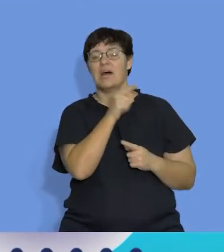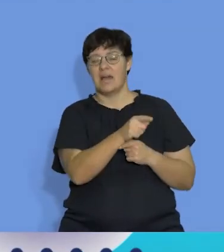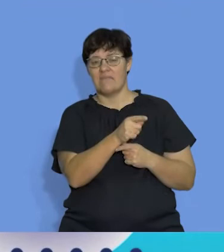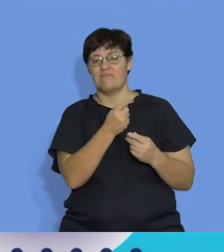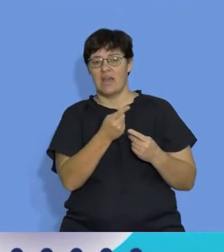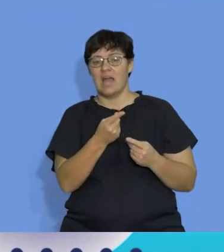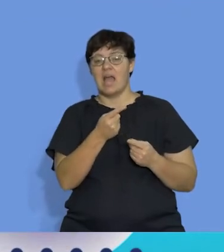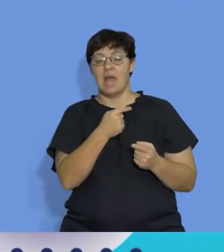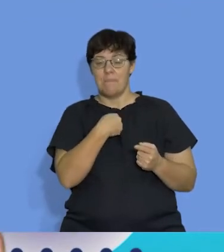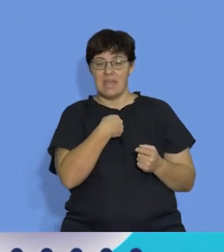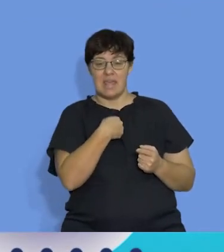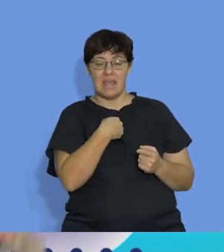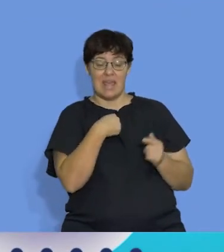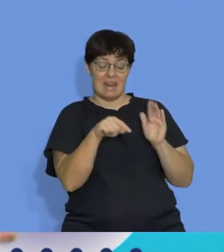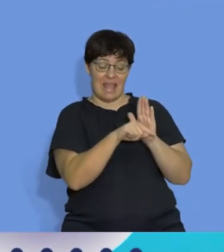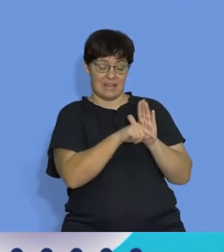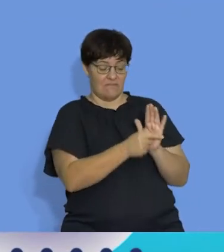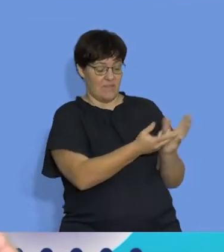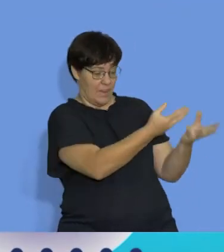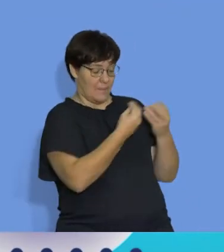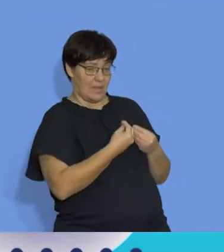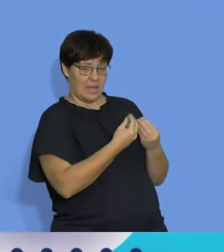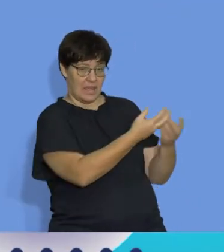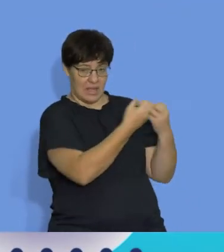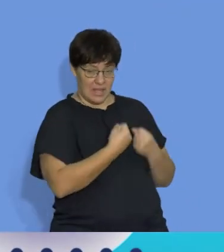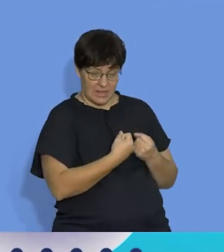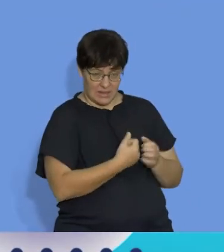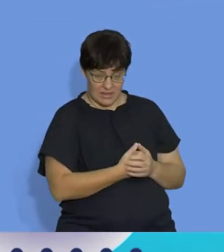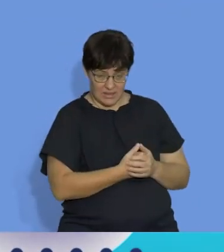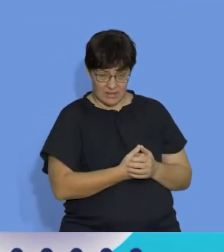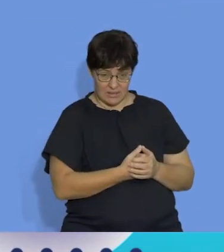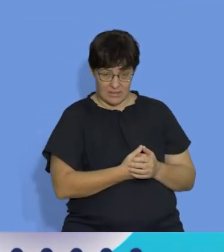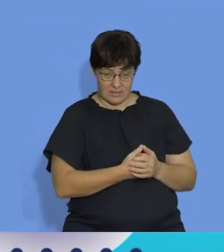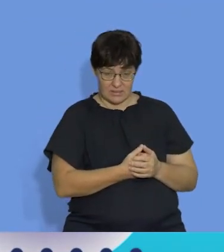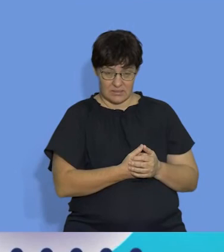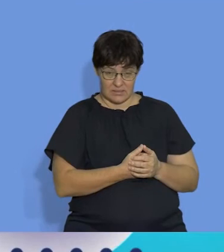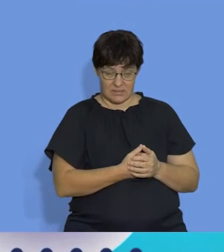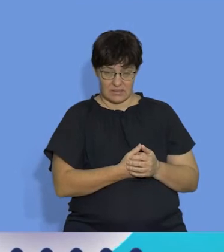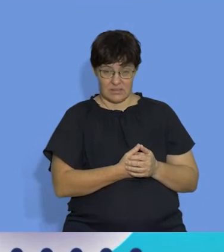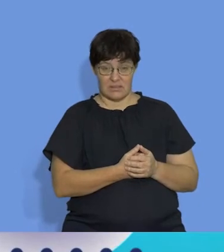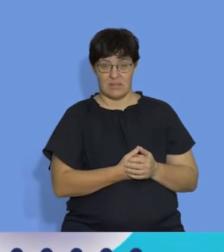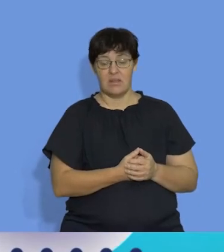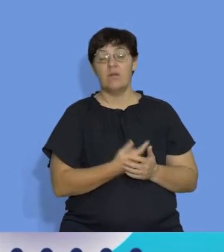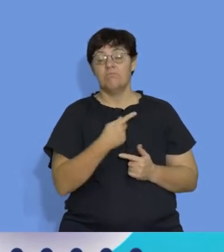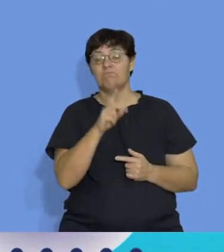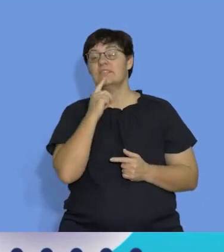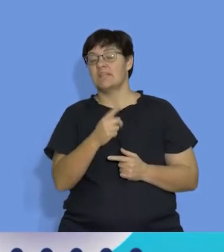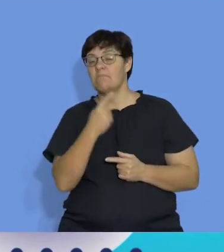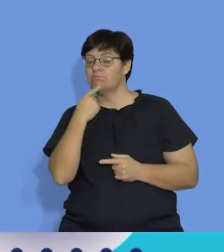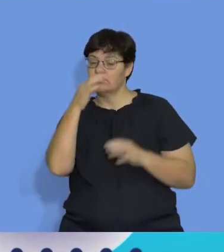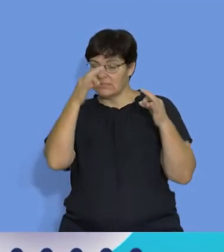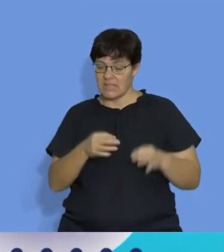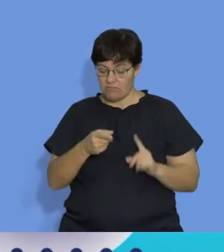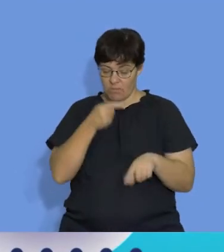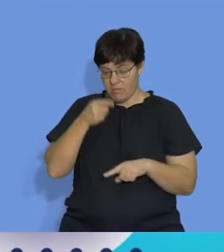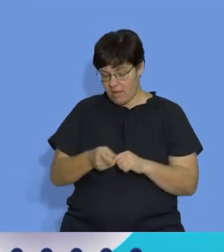So by comparison, depending on the two substances that we are actually focusing our attention on, we can then decide from that